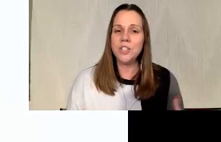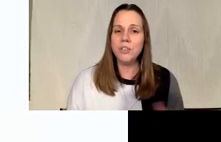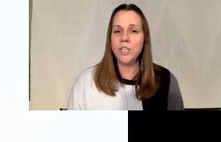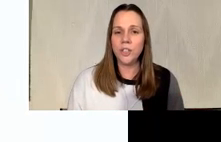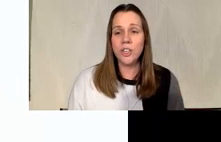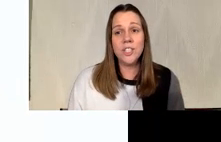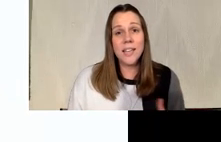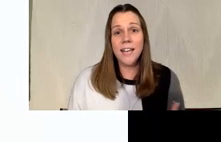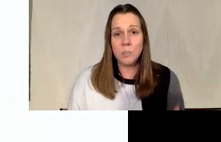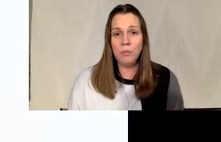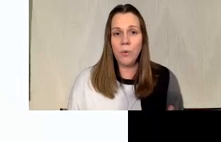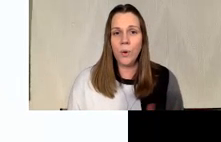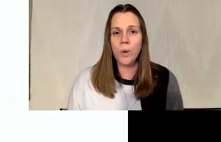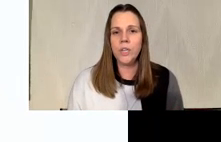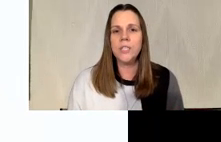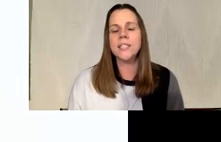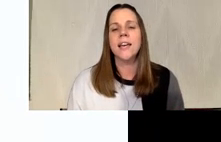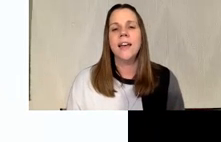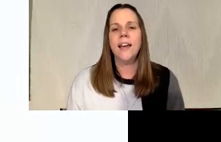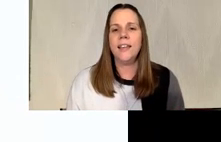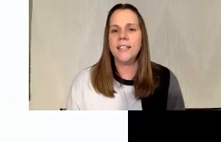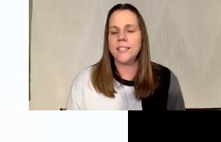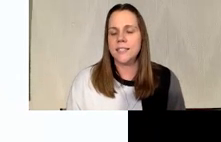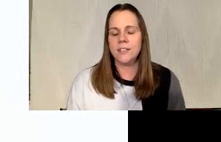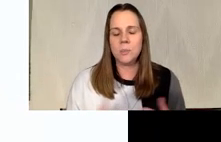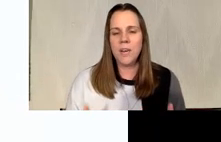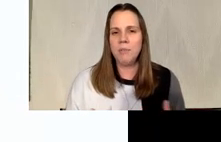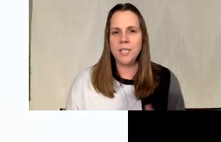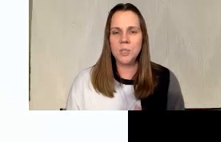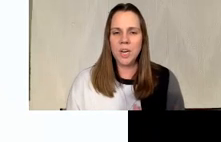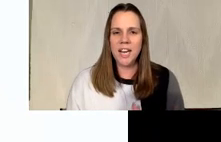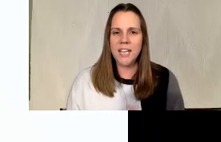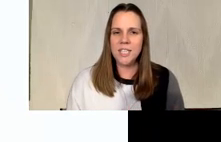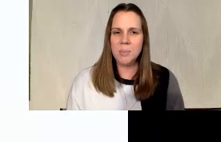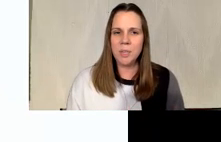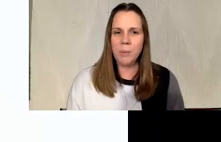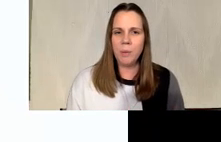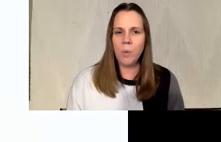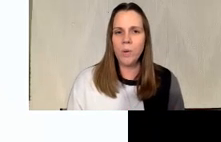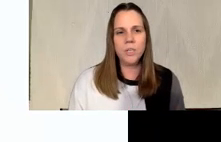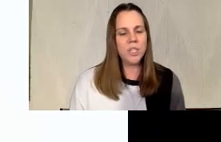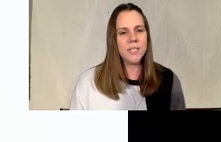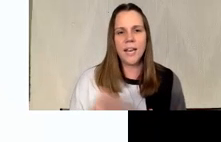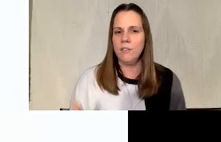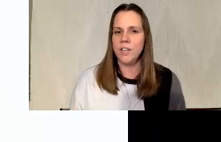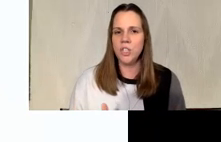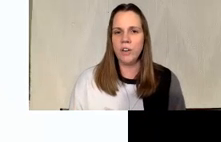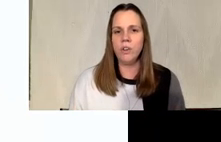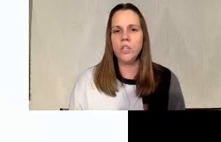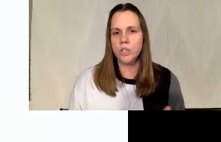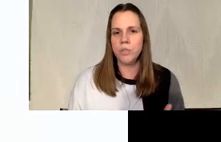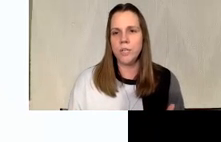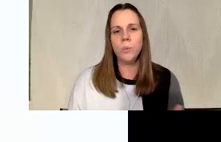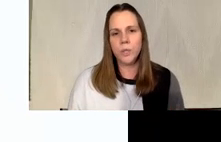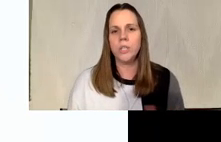Typical children learn signs before words. There's many reasons. We're going to get into them a little bit more, but just kind of in